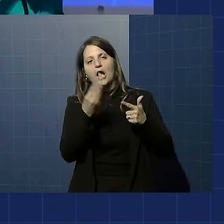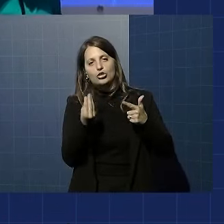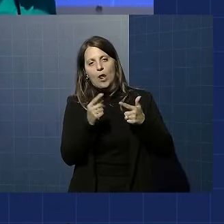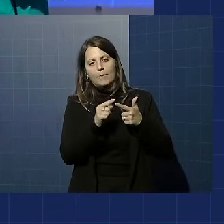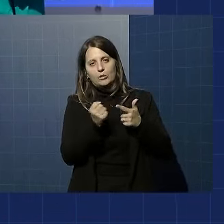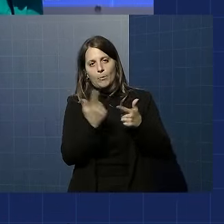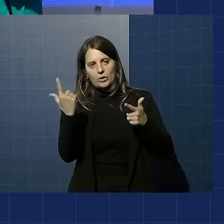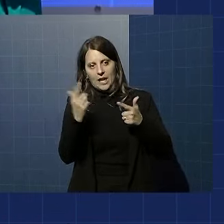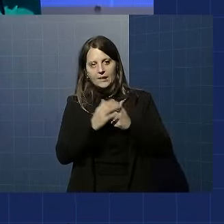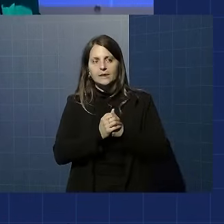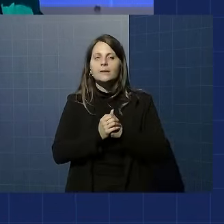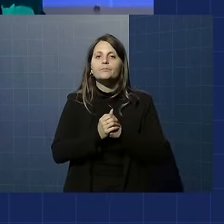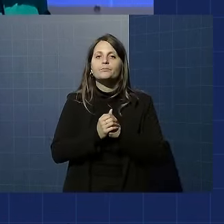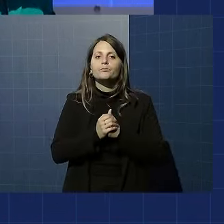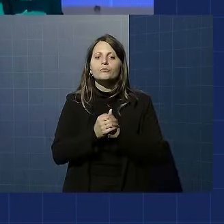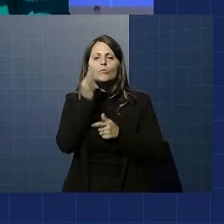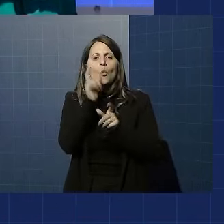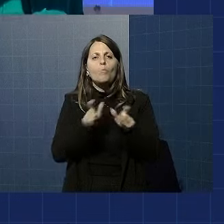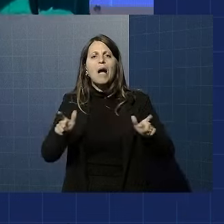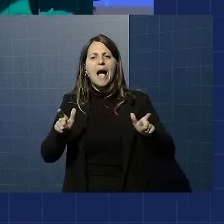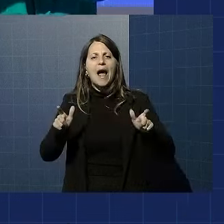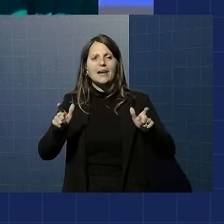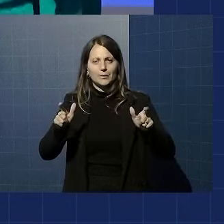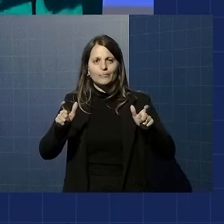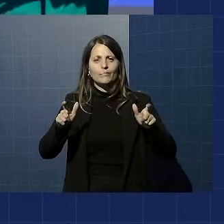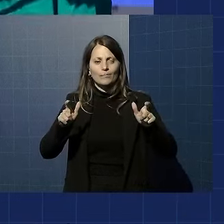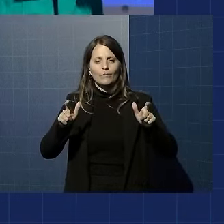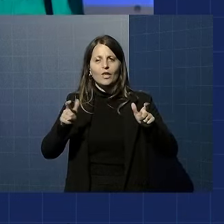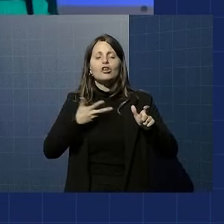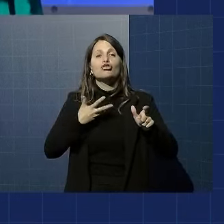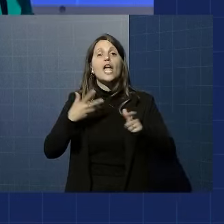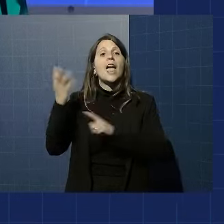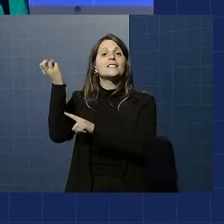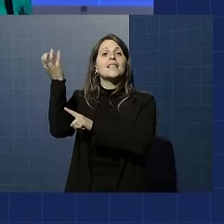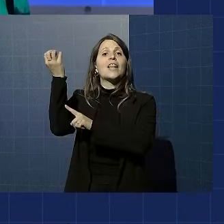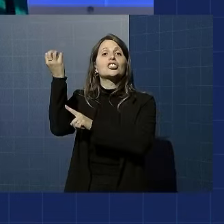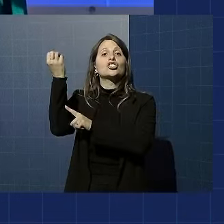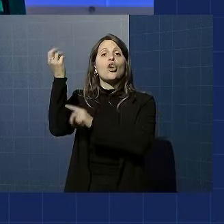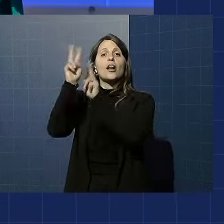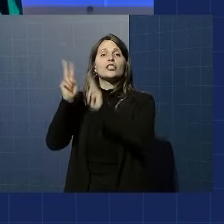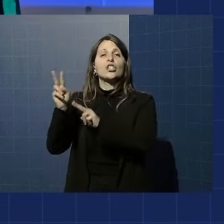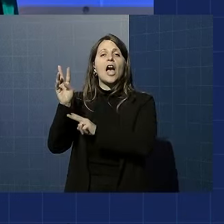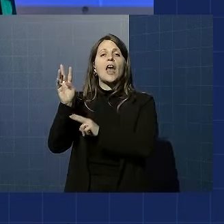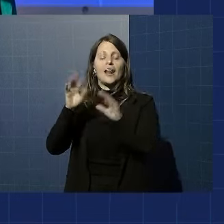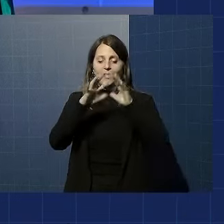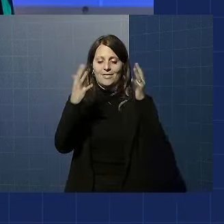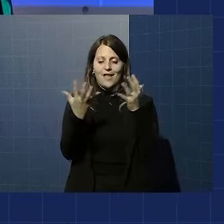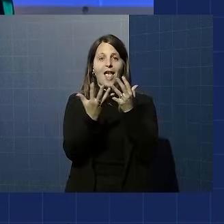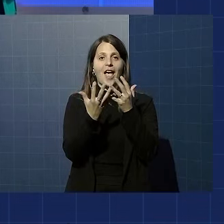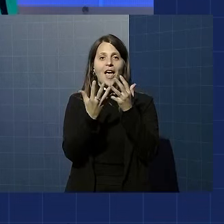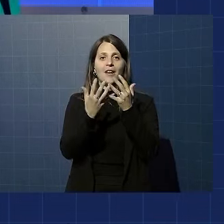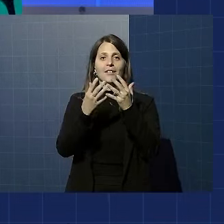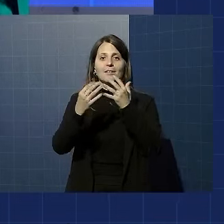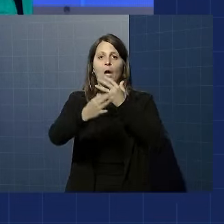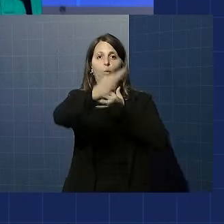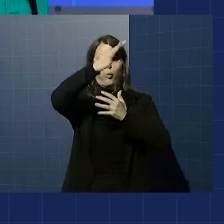Station. It's 400 kilometers circling around the Earth above us, and for the last 20 years, more than 20 years,